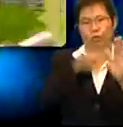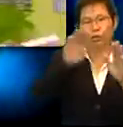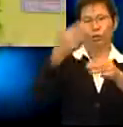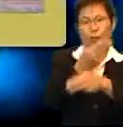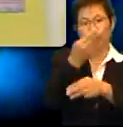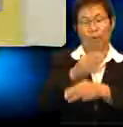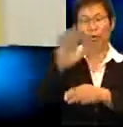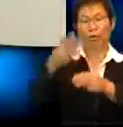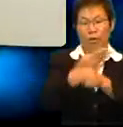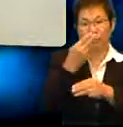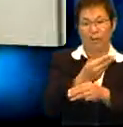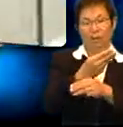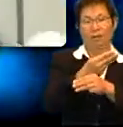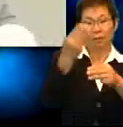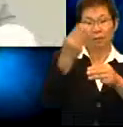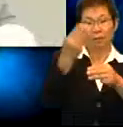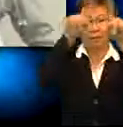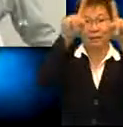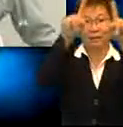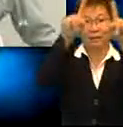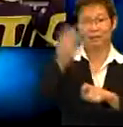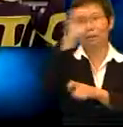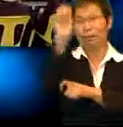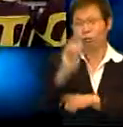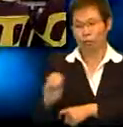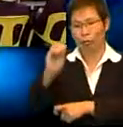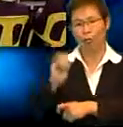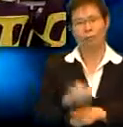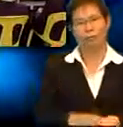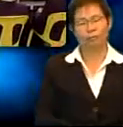Let me show you your mathematics test score.